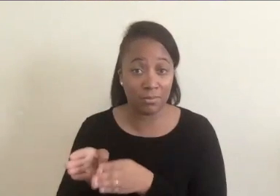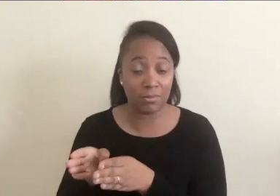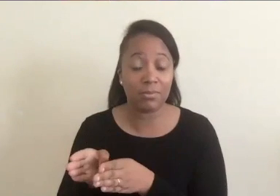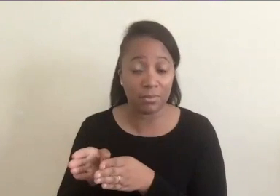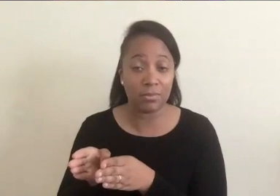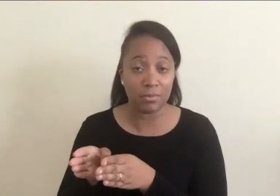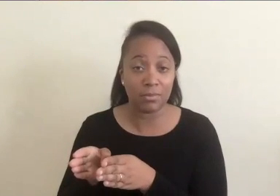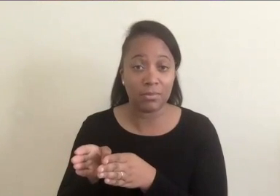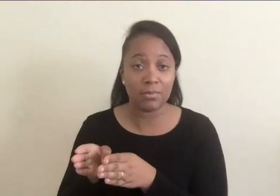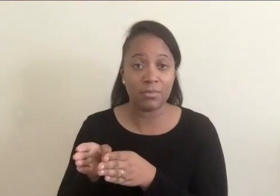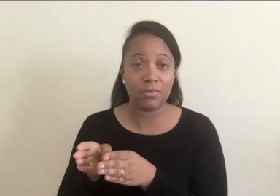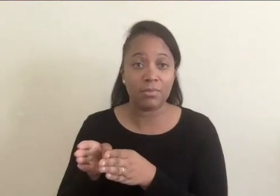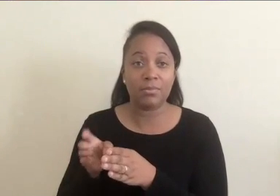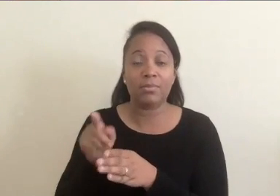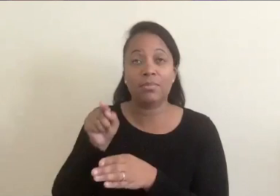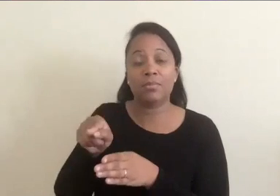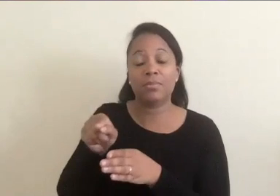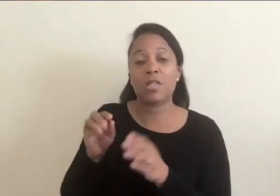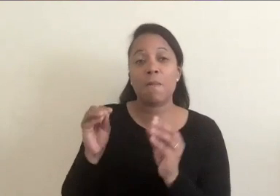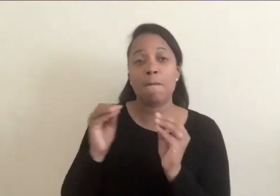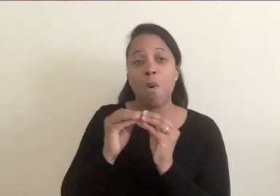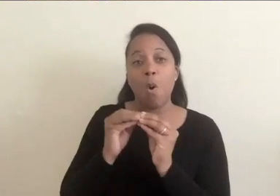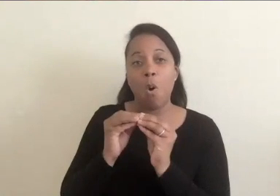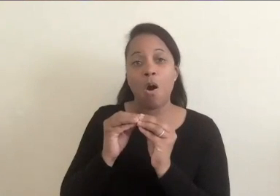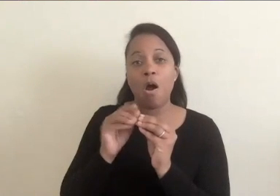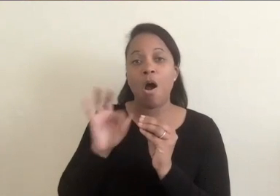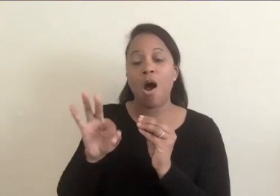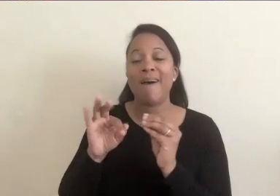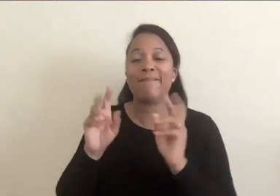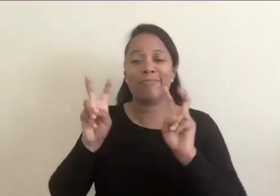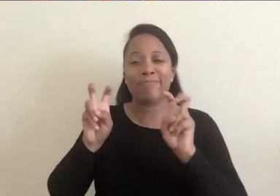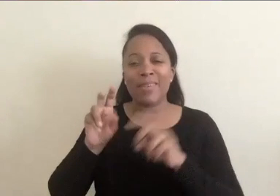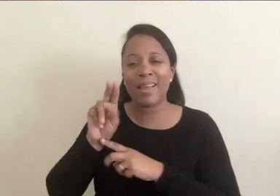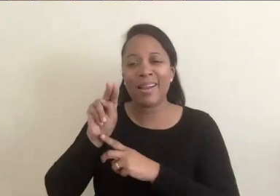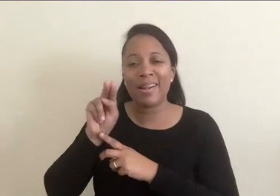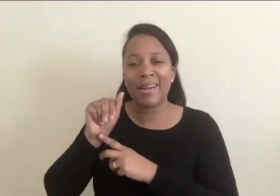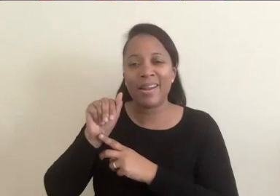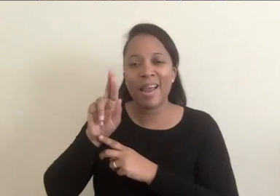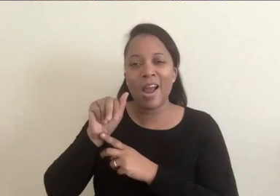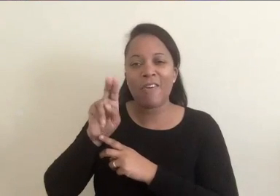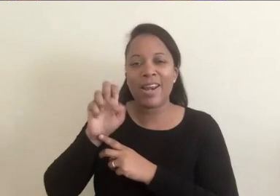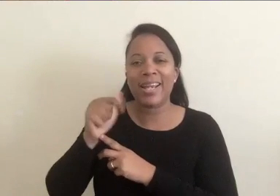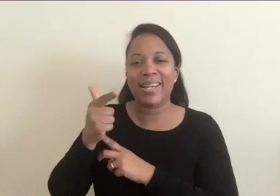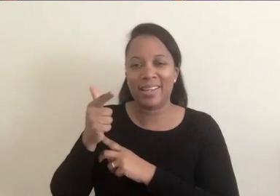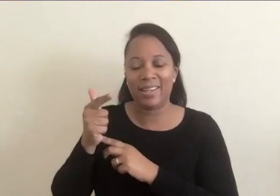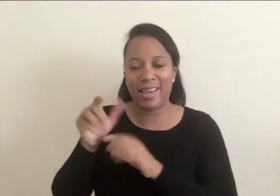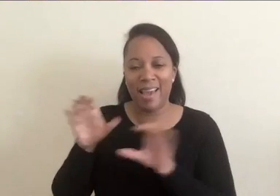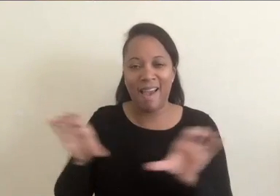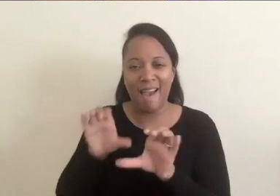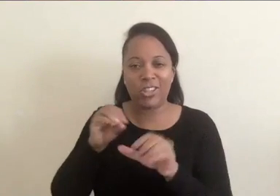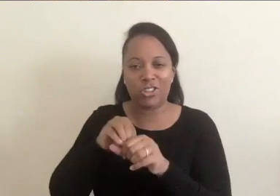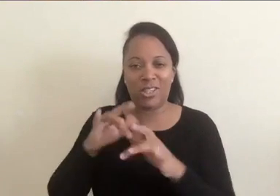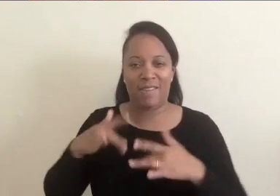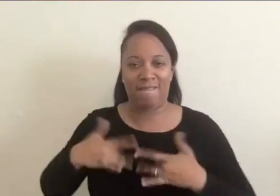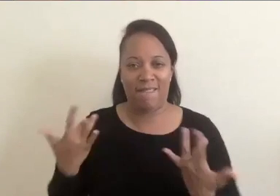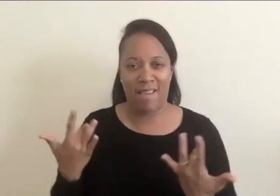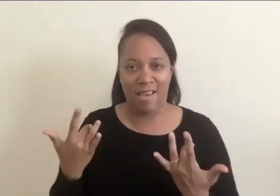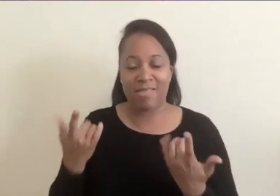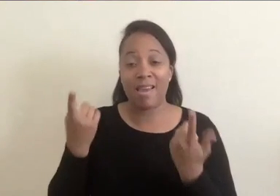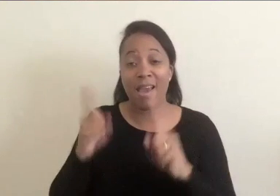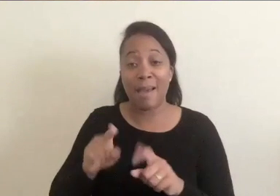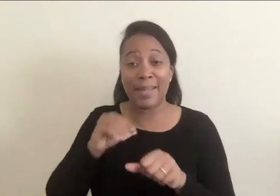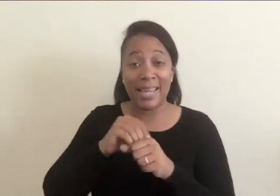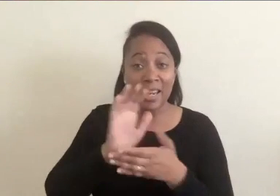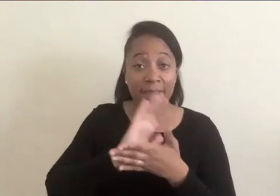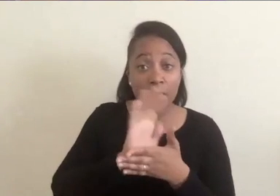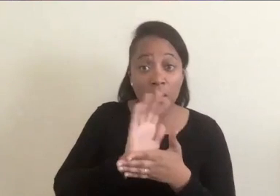individuals, and it's basically the process of narrating the actions of an event that are taking place